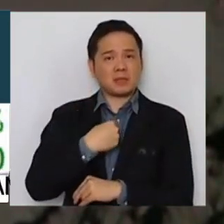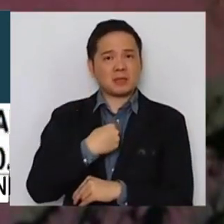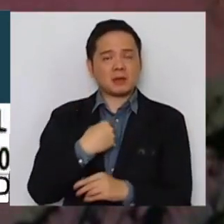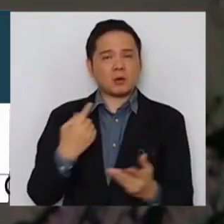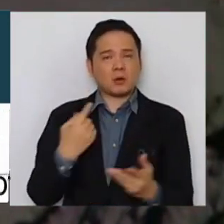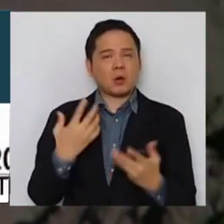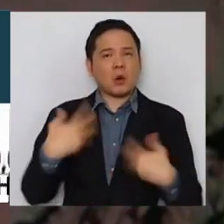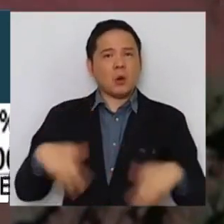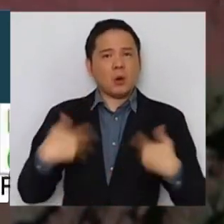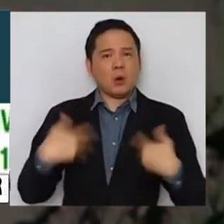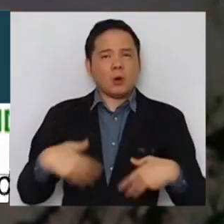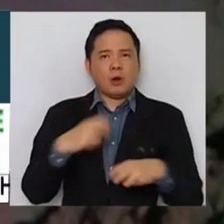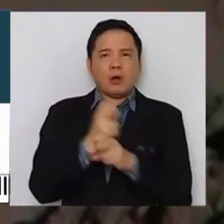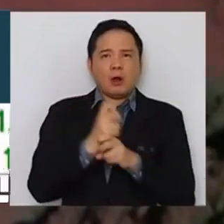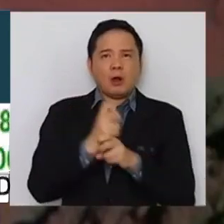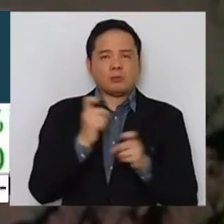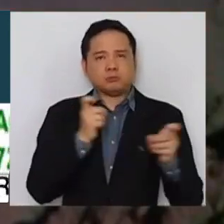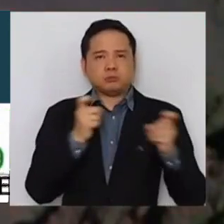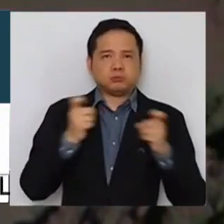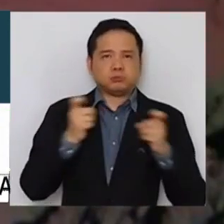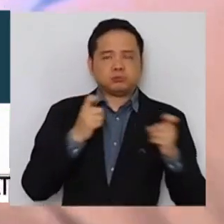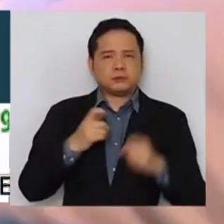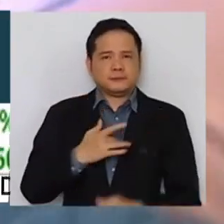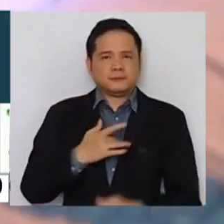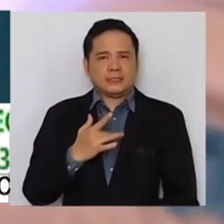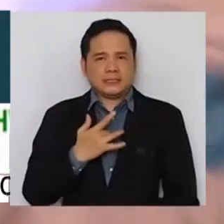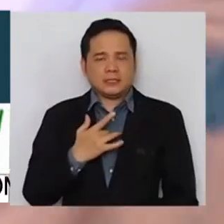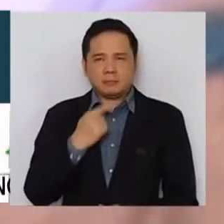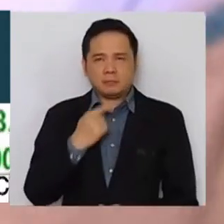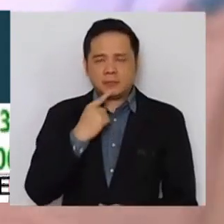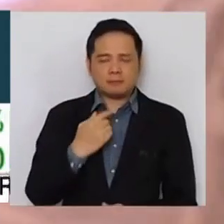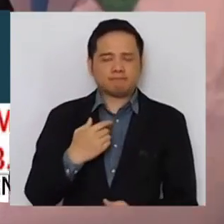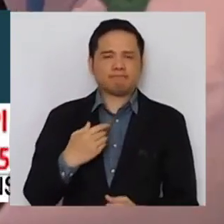our emotions, to not be sad.